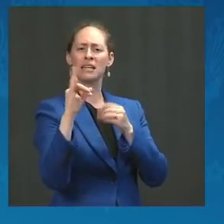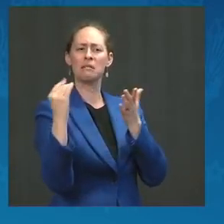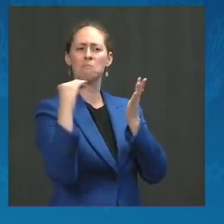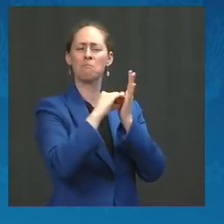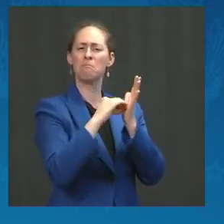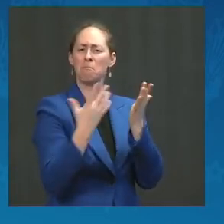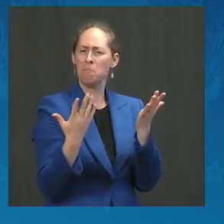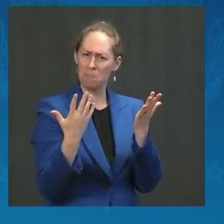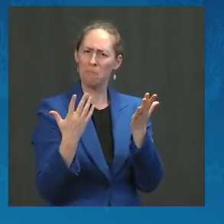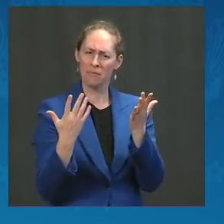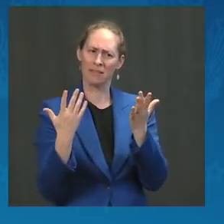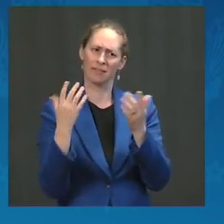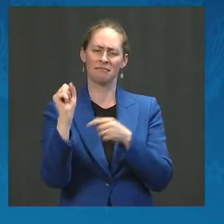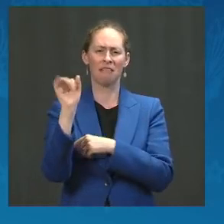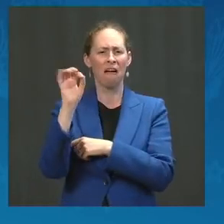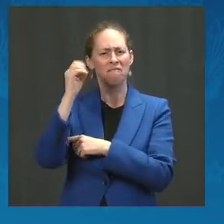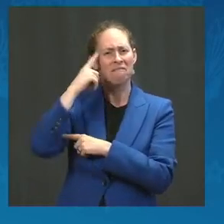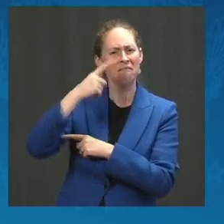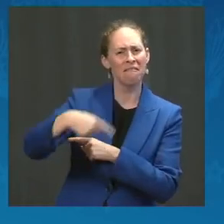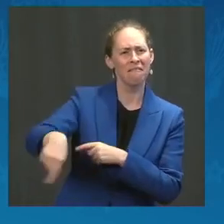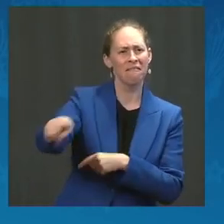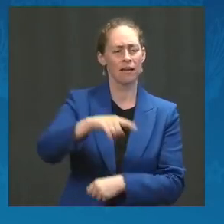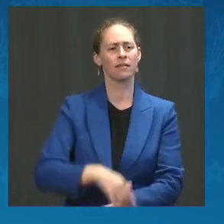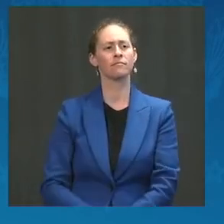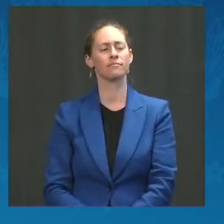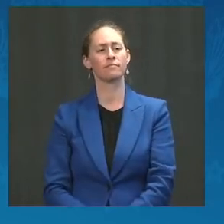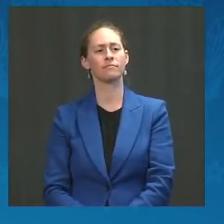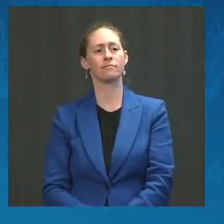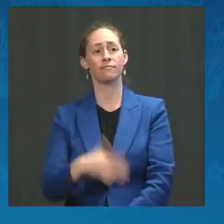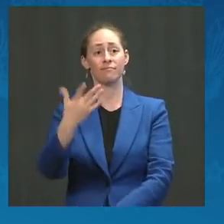get the vaccines administered as quickly and as safely as possible.